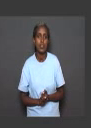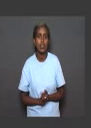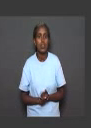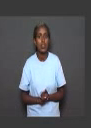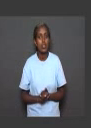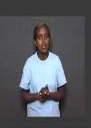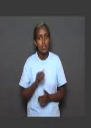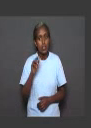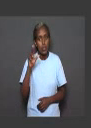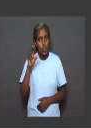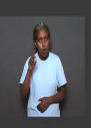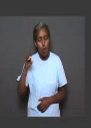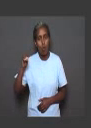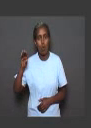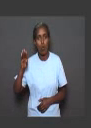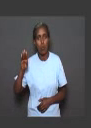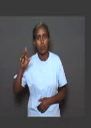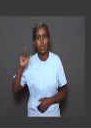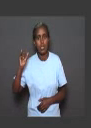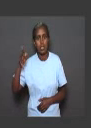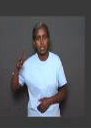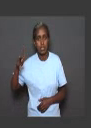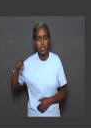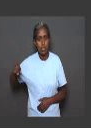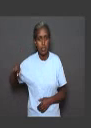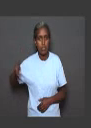There are no oblique asymptotes.